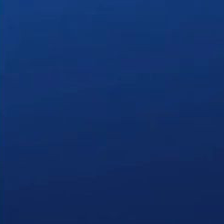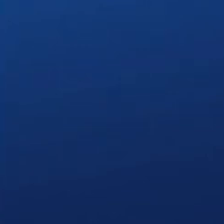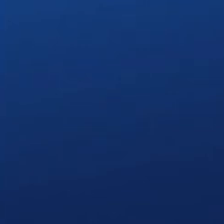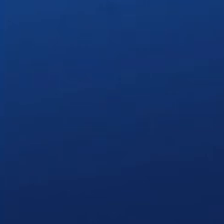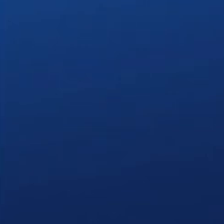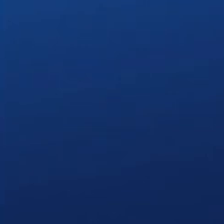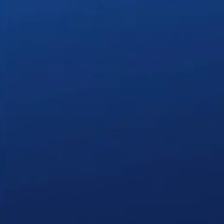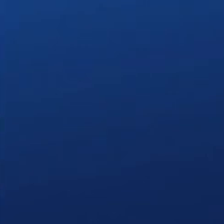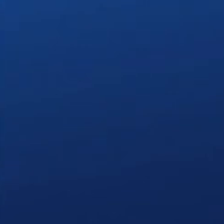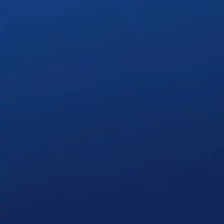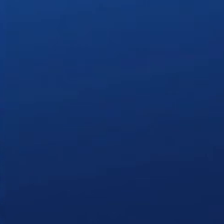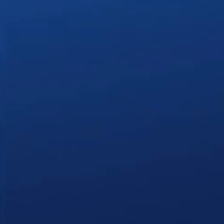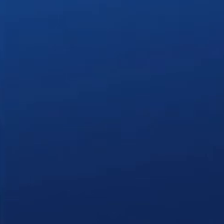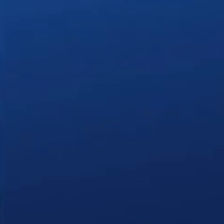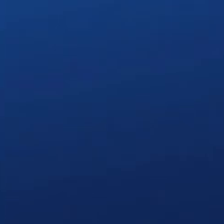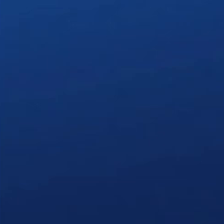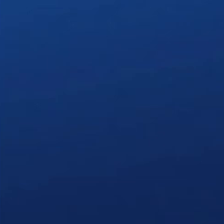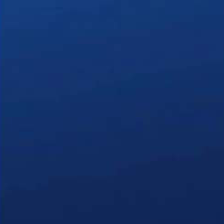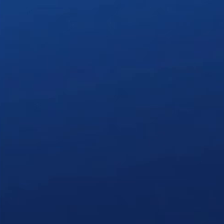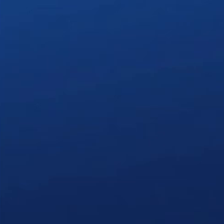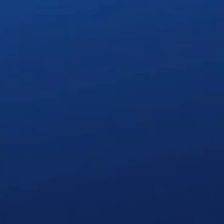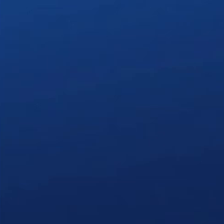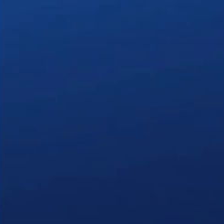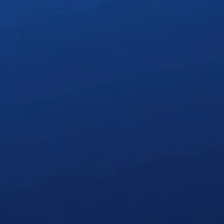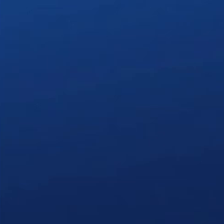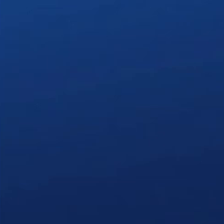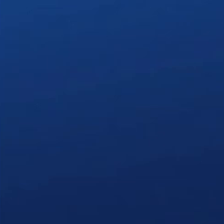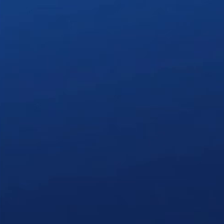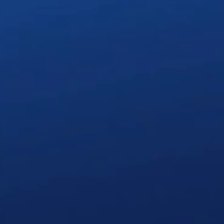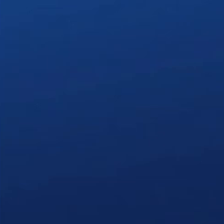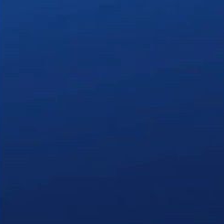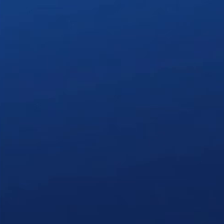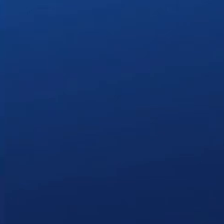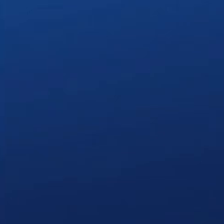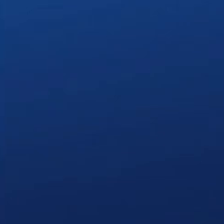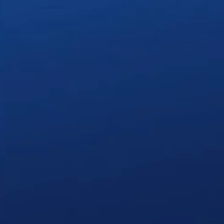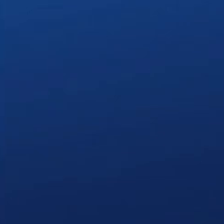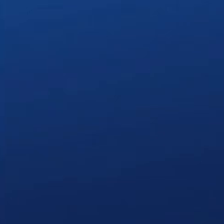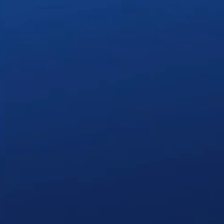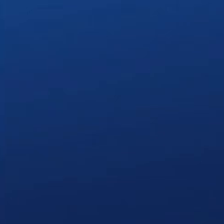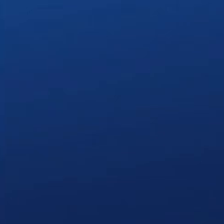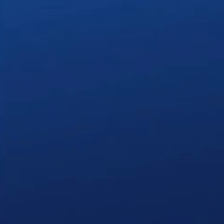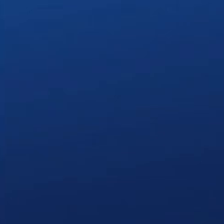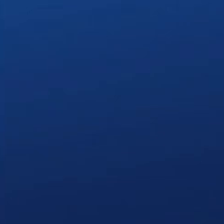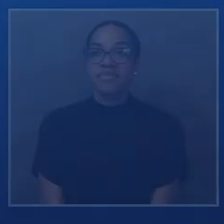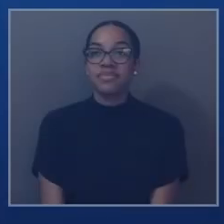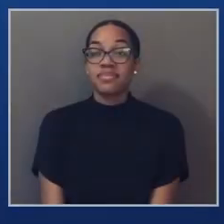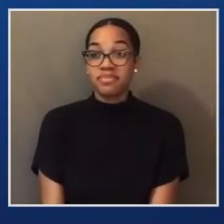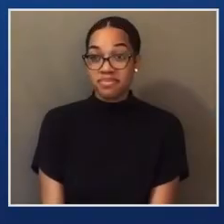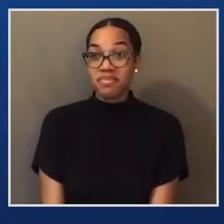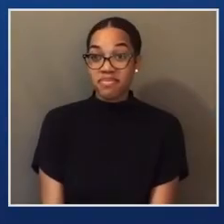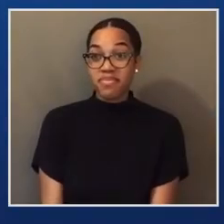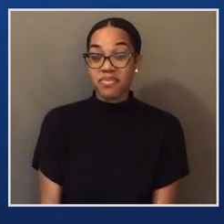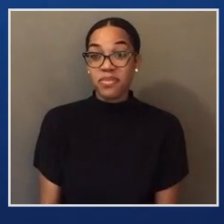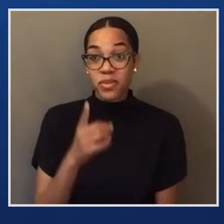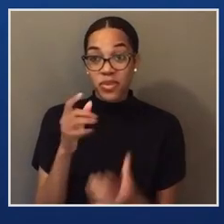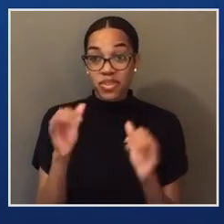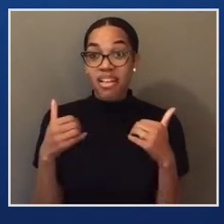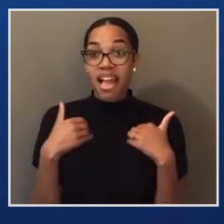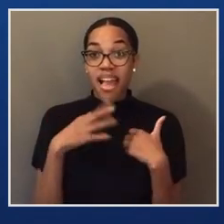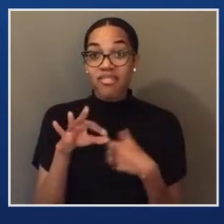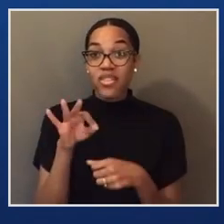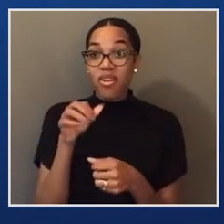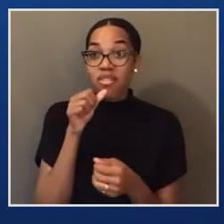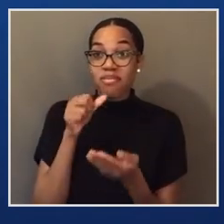If you still have your mail-in ballot sitting in the